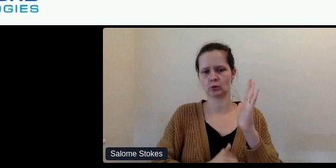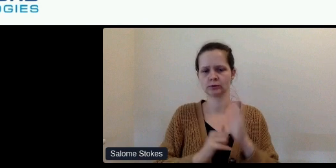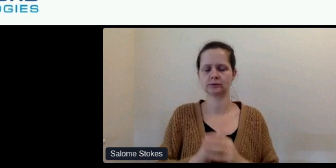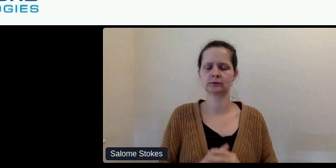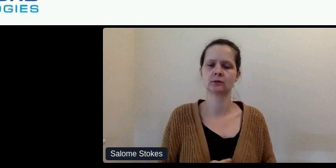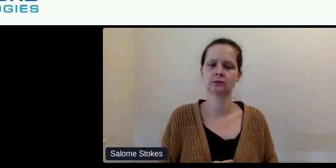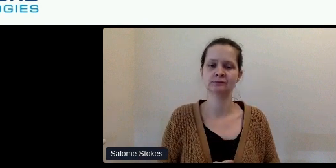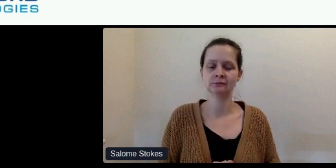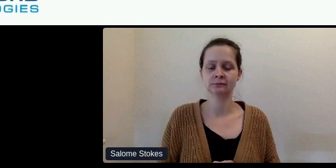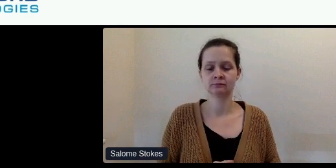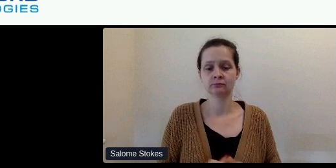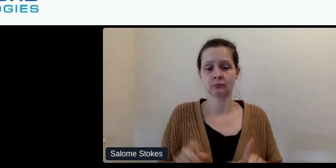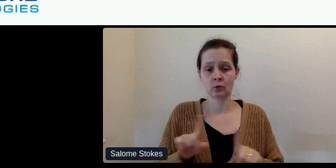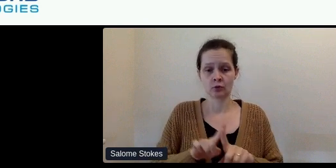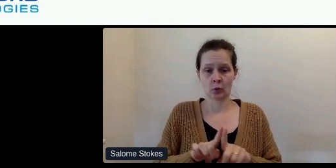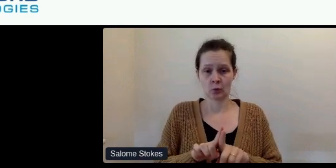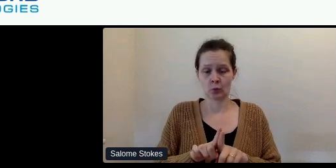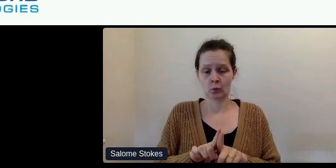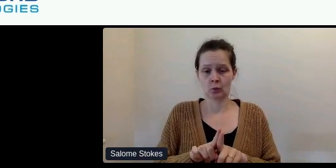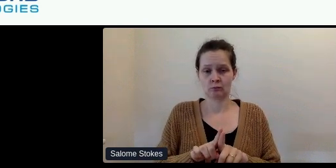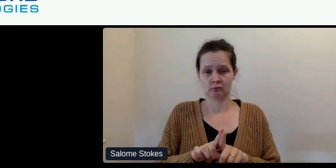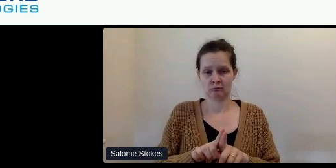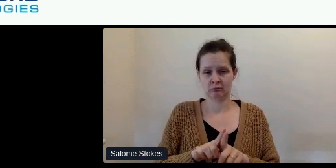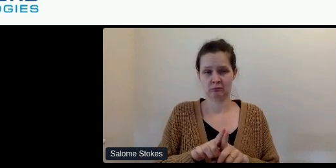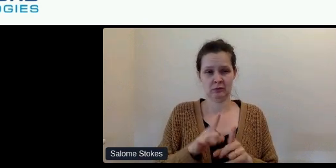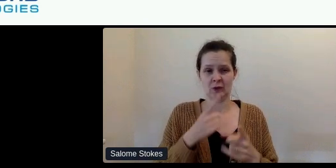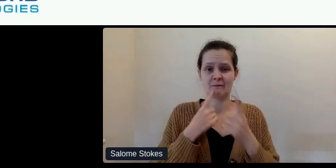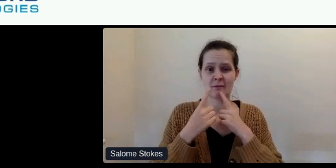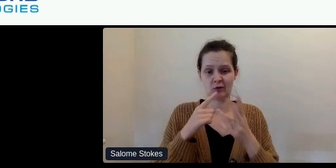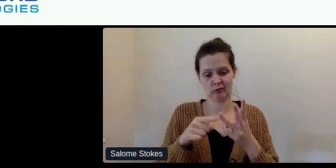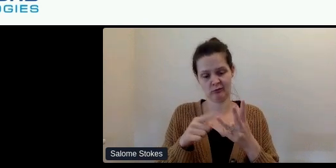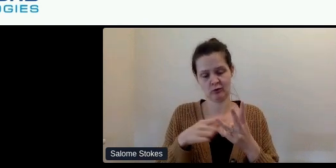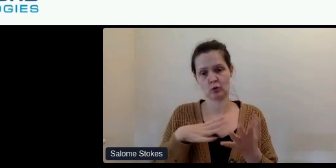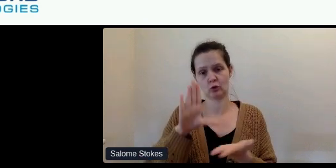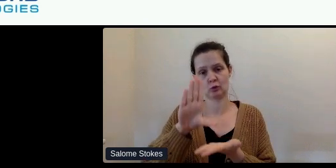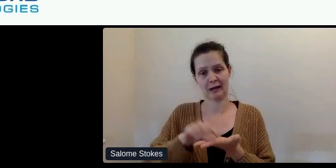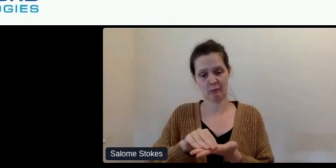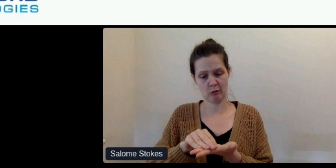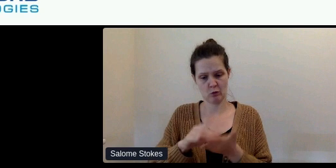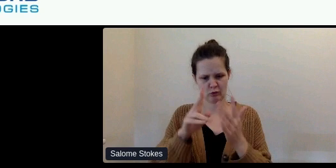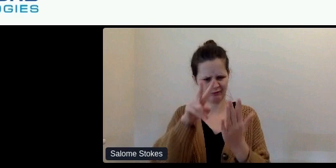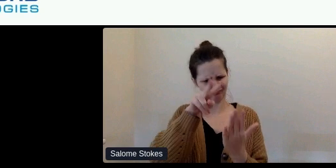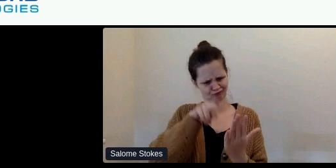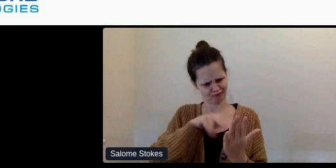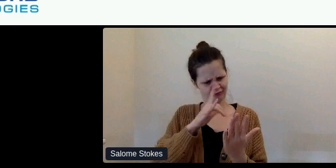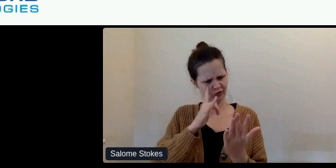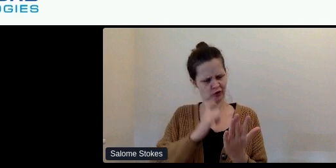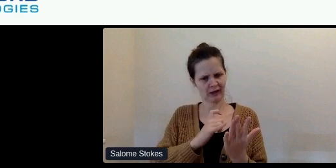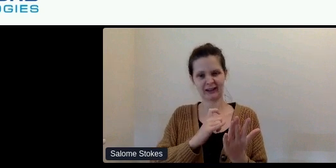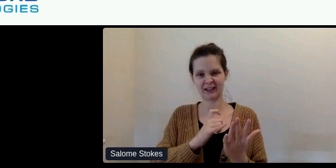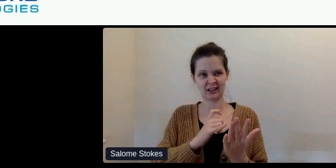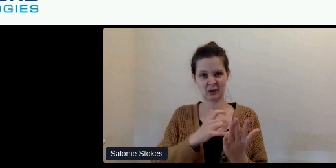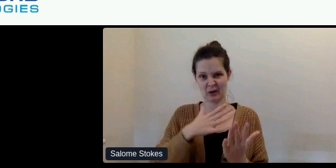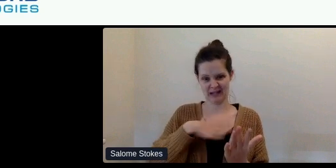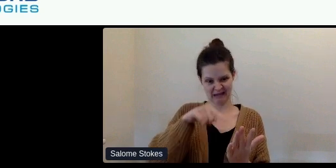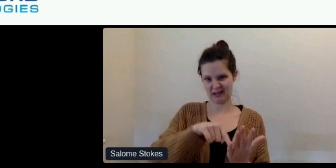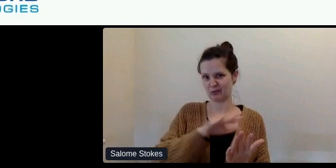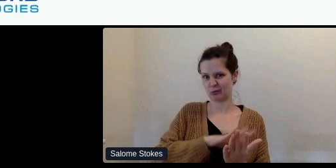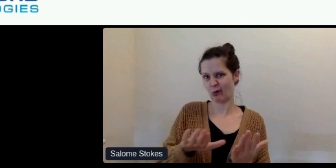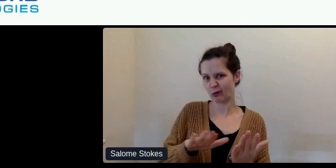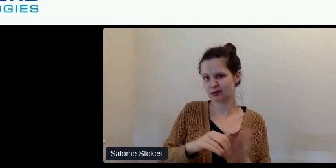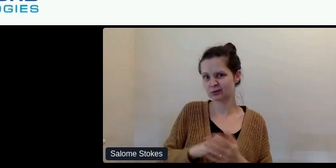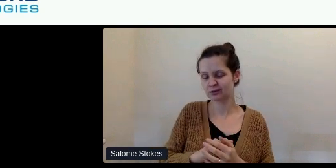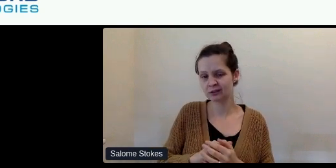to download and review that content. You want to say, have a look at it, see if it's something that's still relevant, see if it's